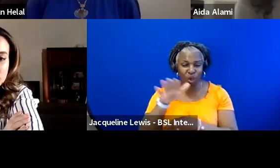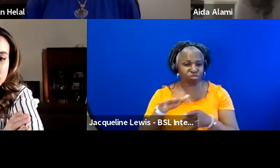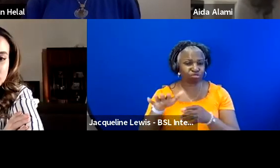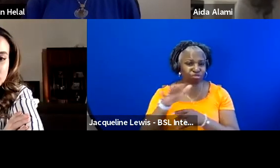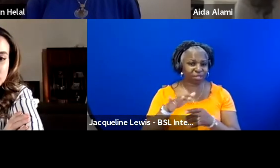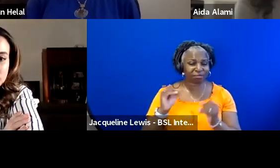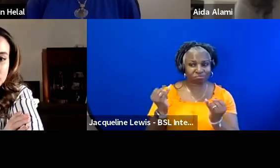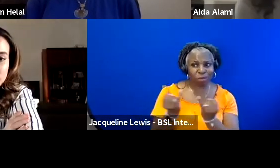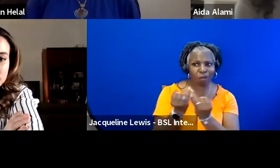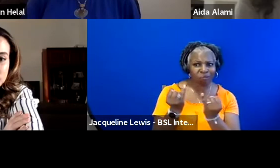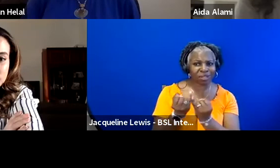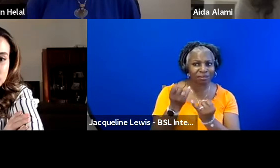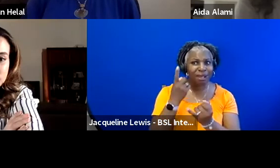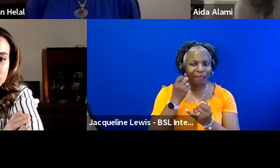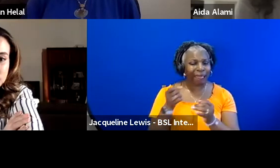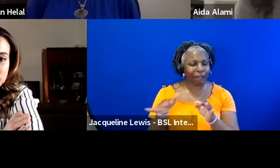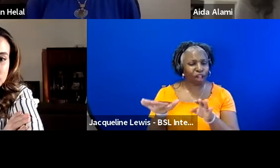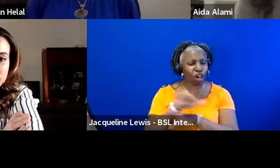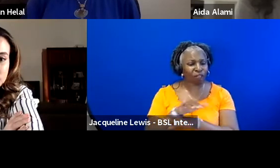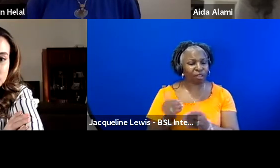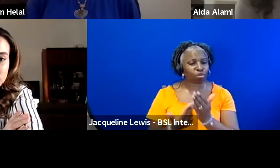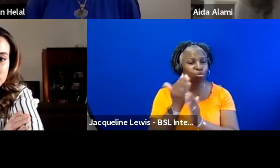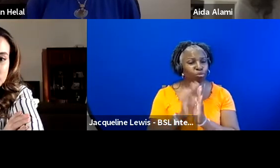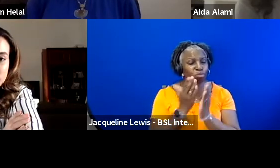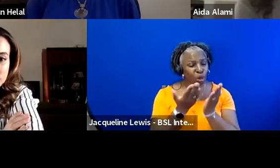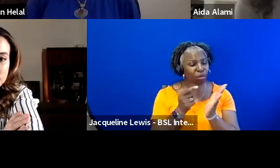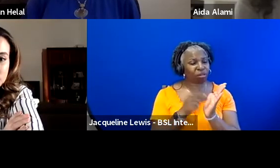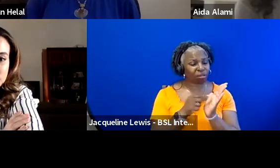conflicts that could definitely be covered. So thank you for asking that question.